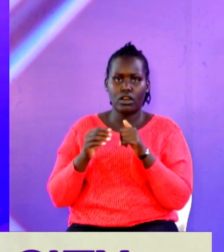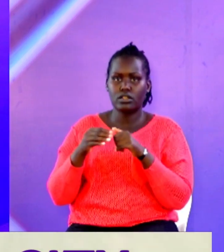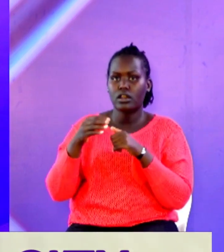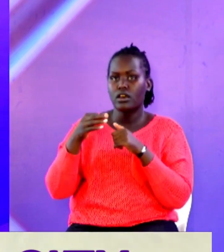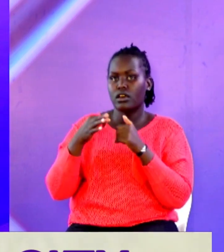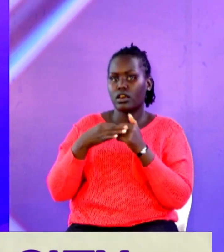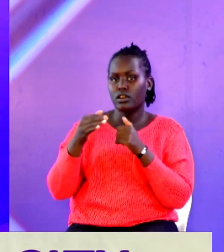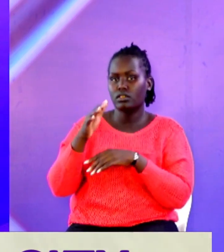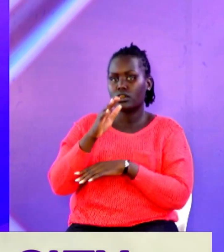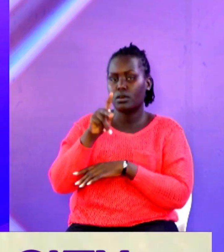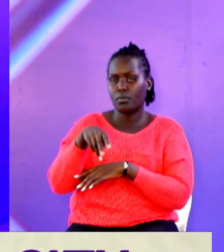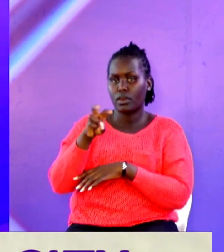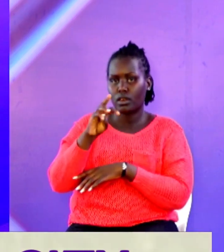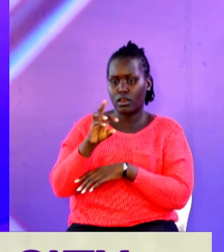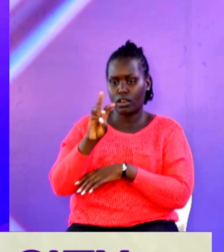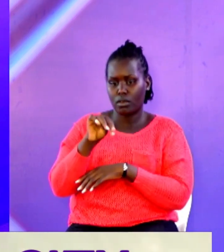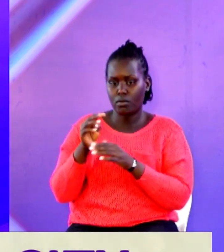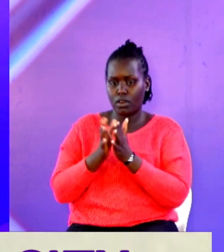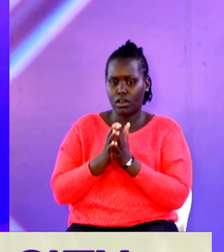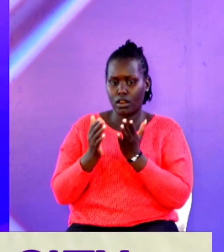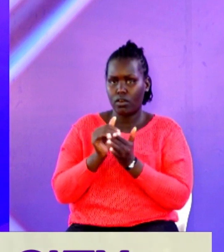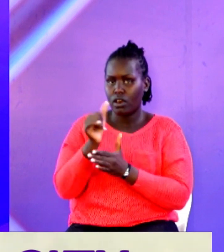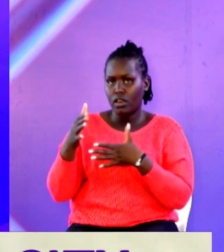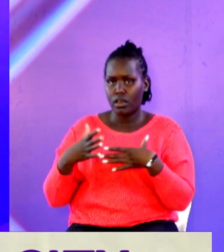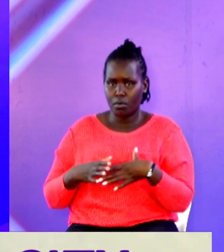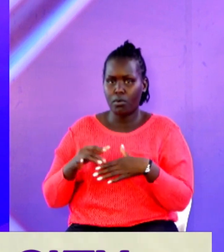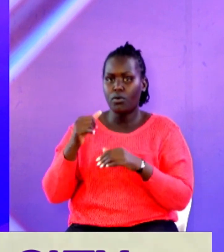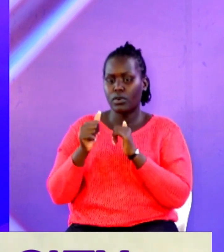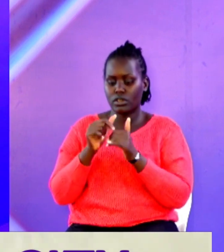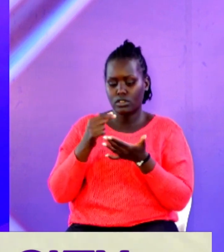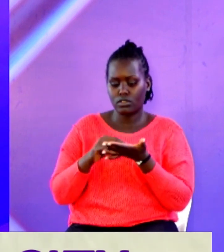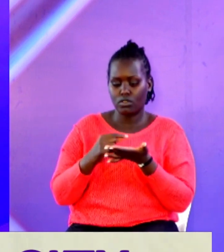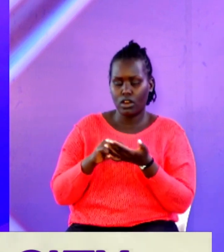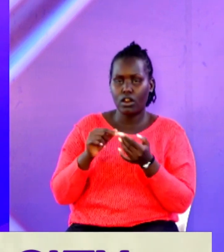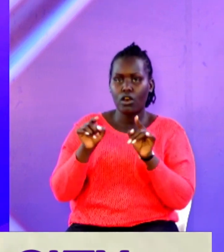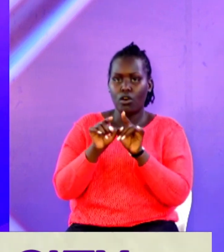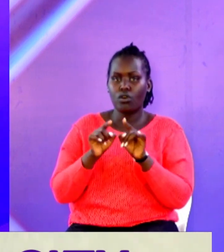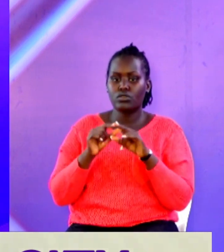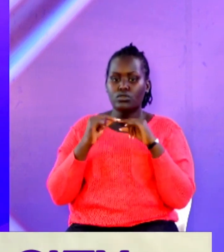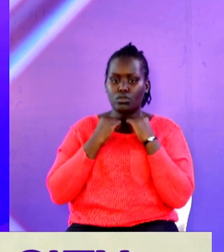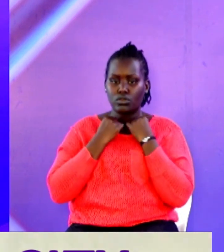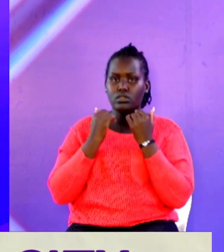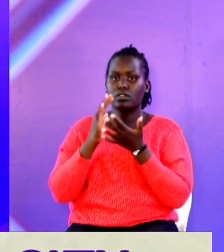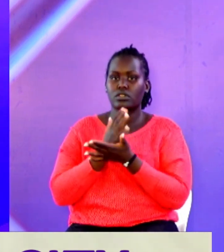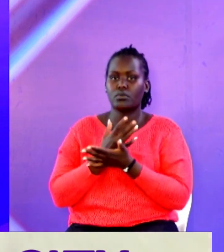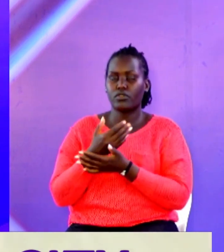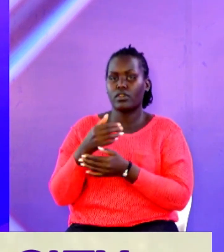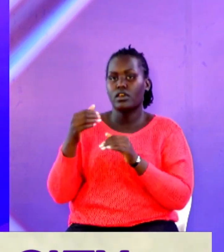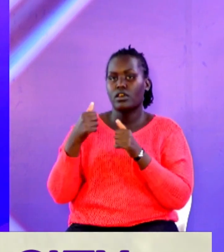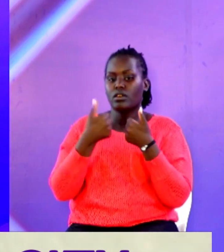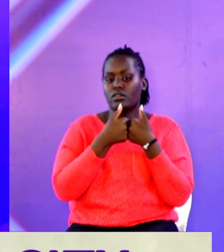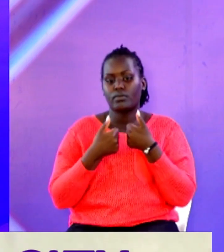course, our counterparts, that is Uganda, will also be hosting some of these games. So it